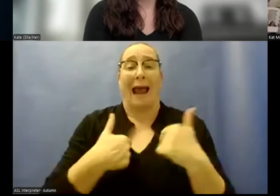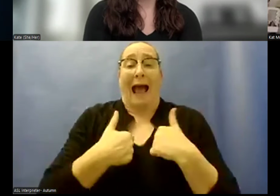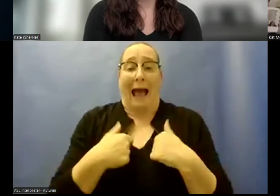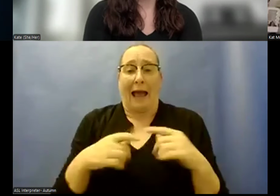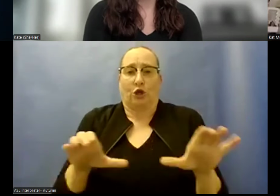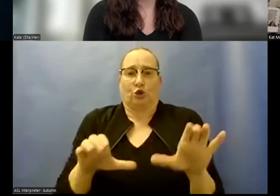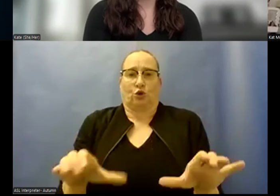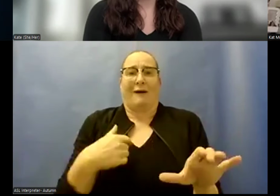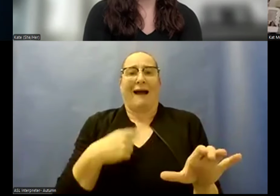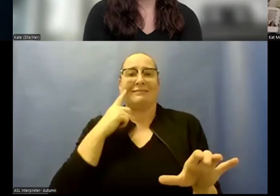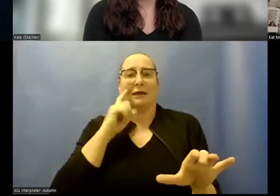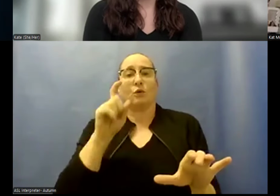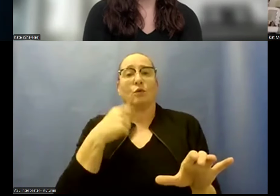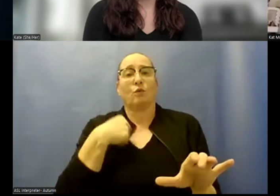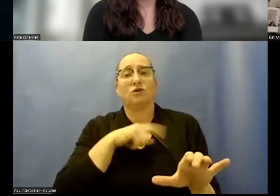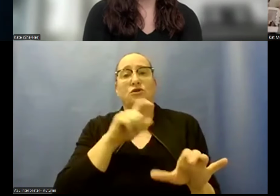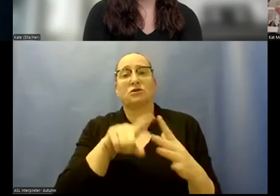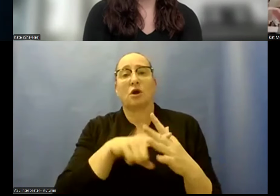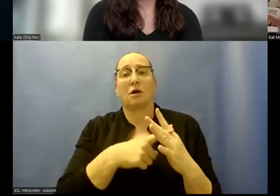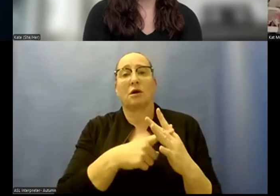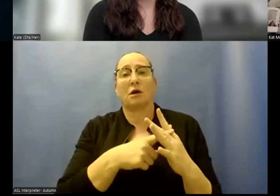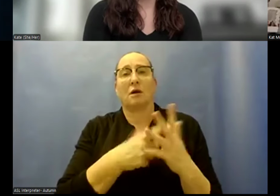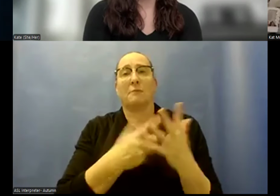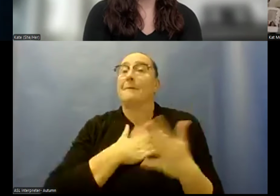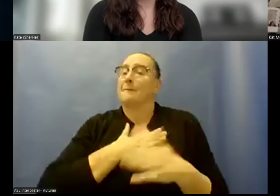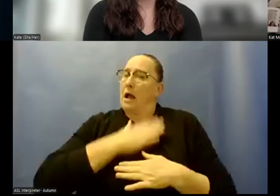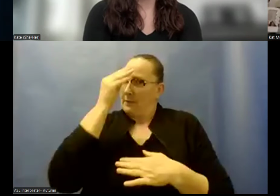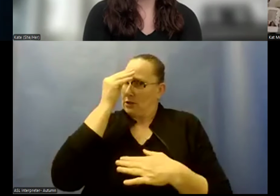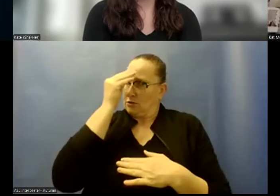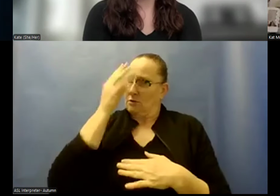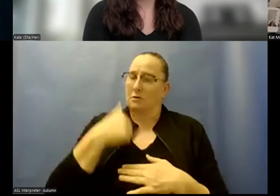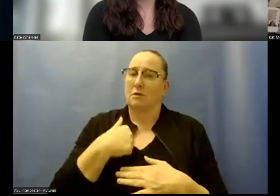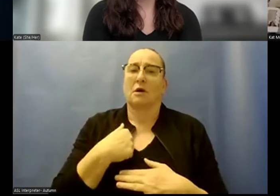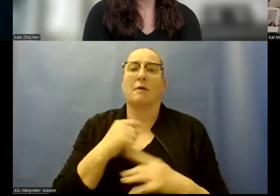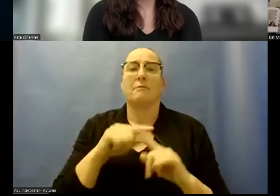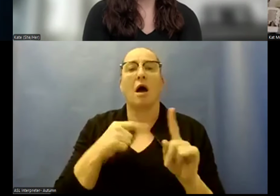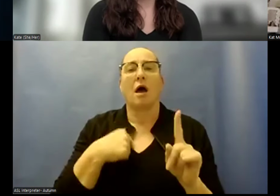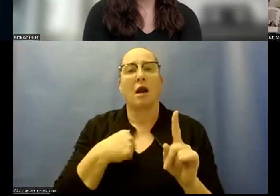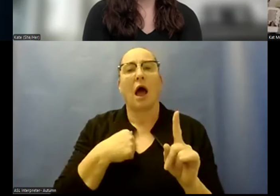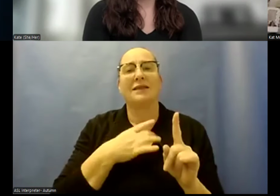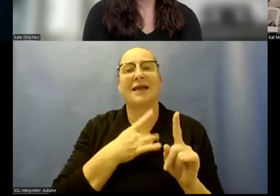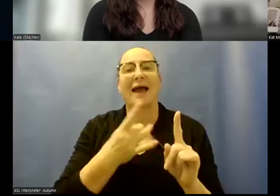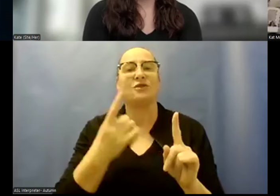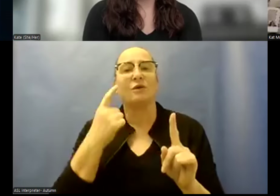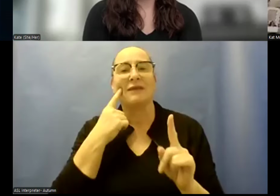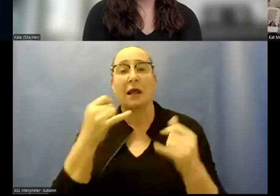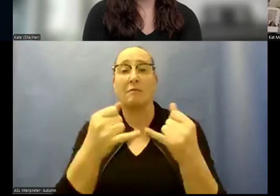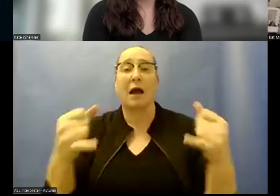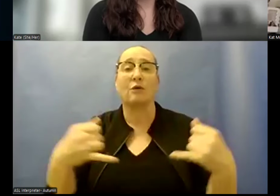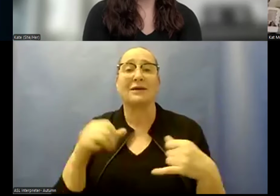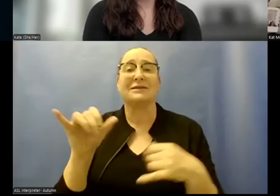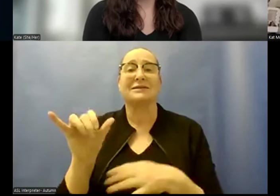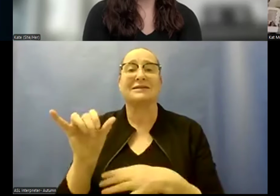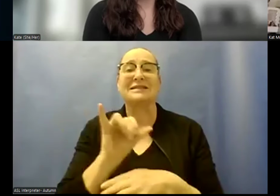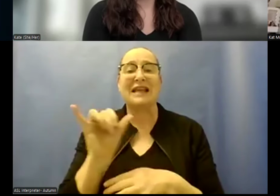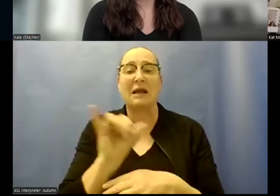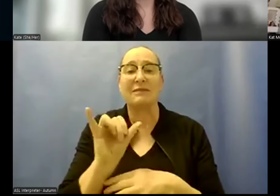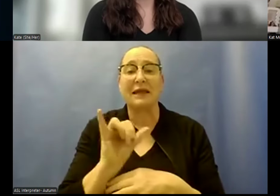I think we should start, this is my opinion, but I've liked thinking about boundaries the same way we think about